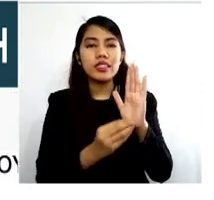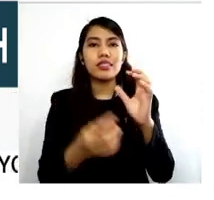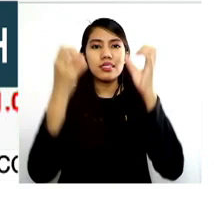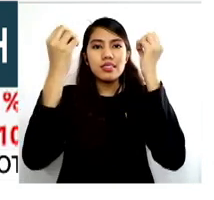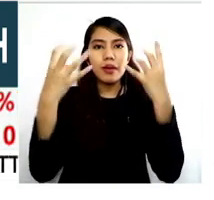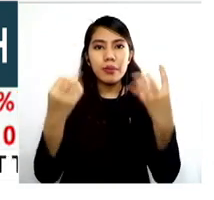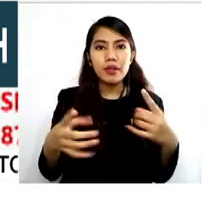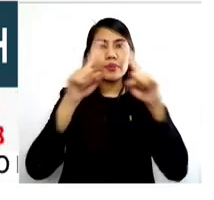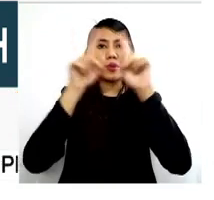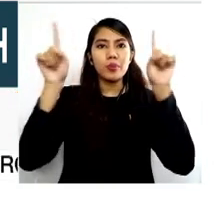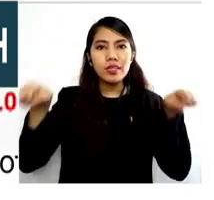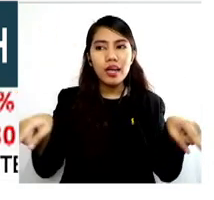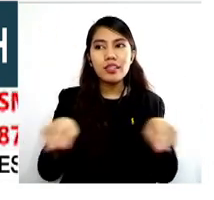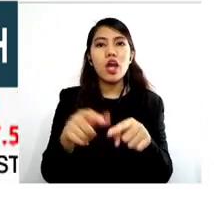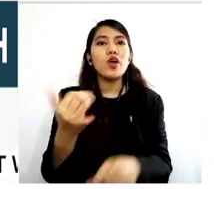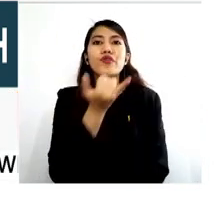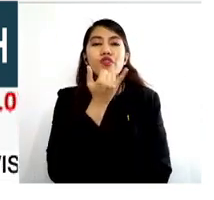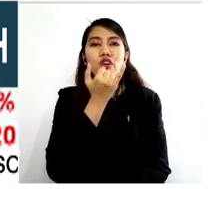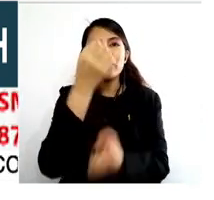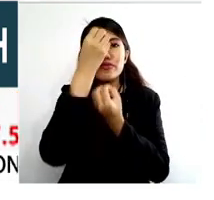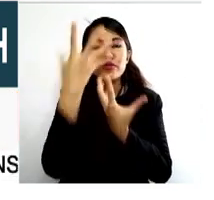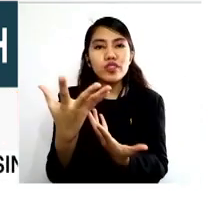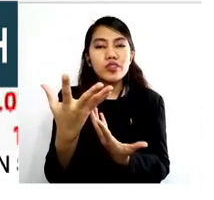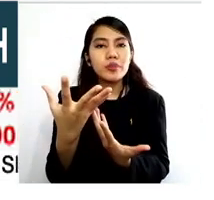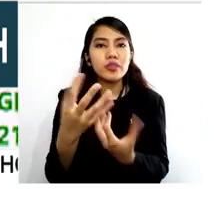tarpaulins, propaganda materials, where she was tagged